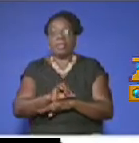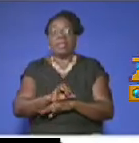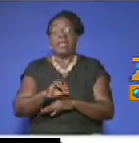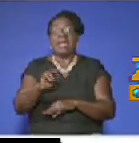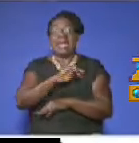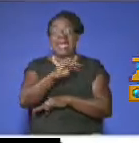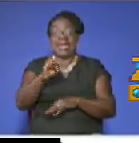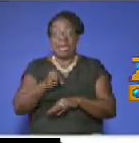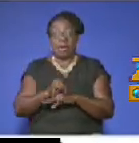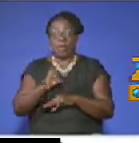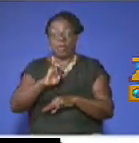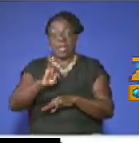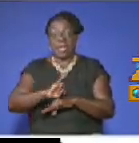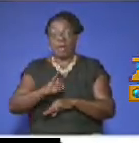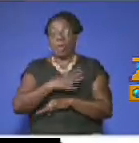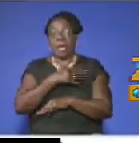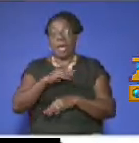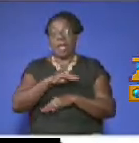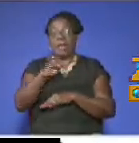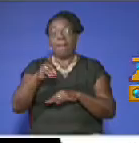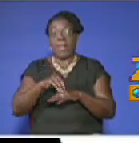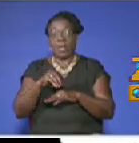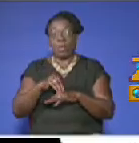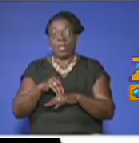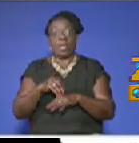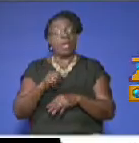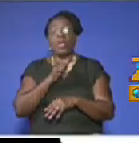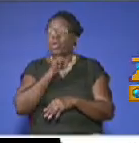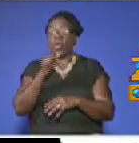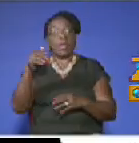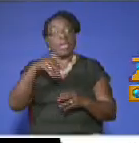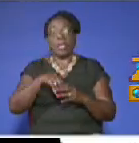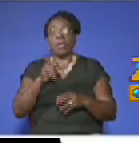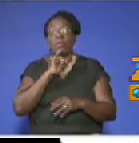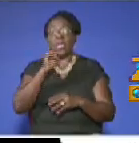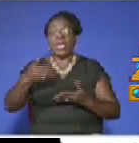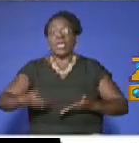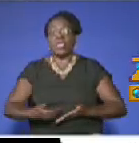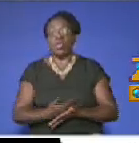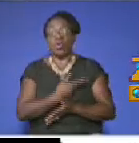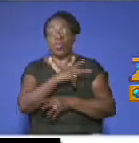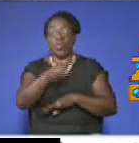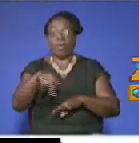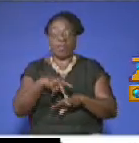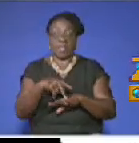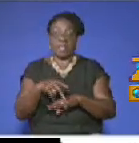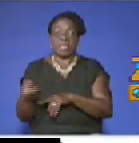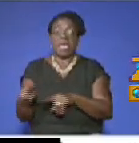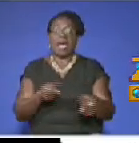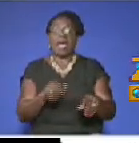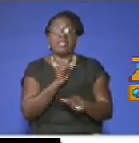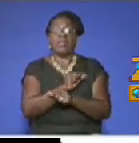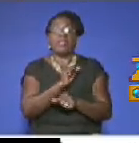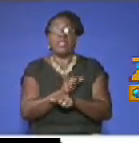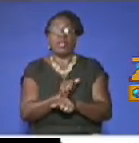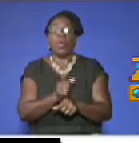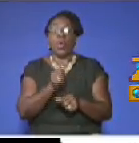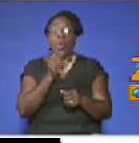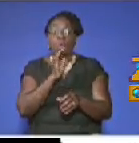Mayaguana. Not included is New Providence, where he says health officials are still working to lower the community spread of